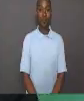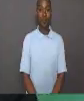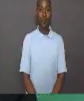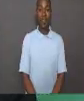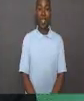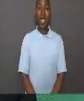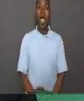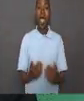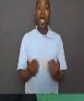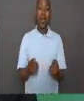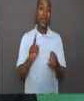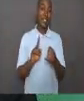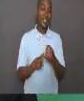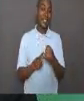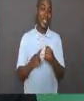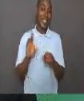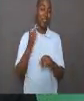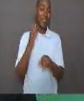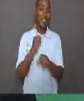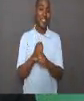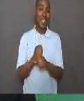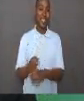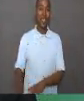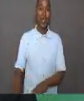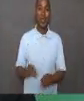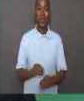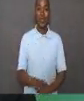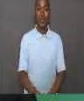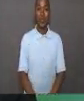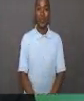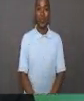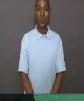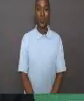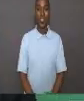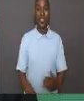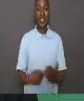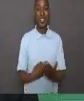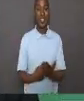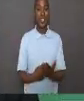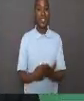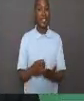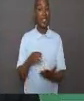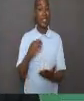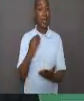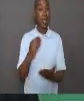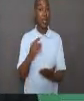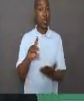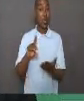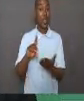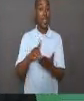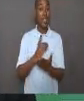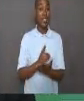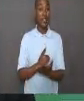For our last activity, students, let us review ways to